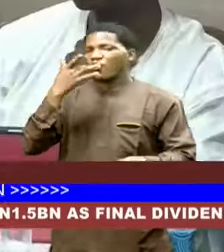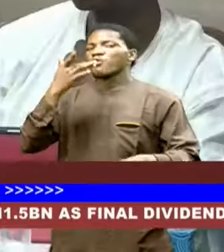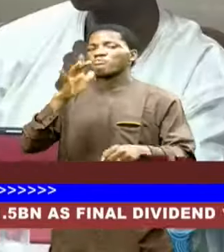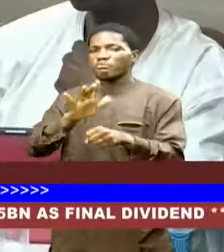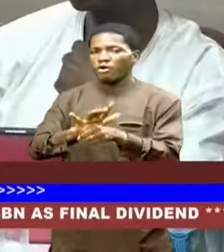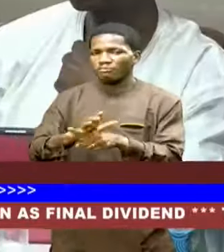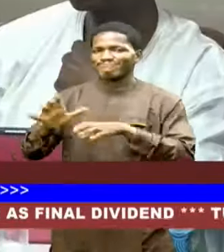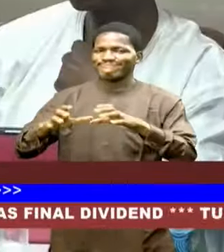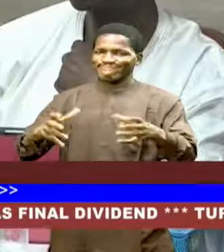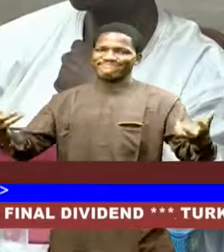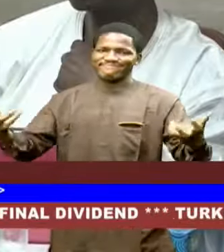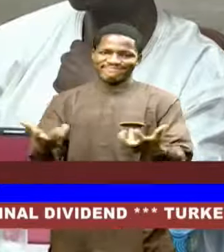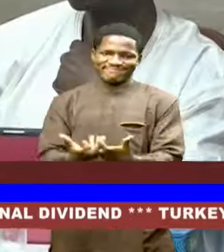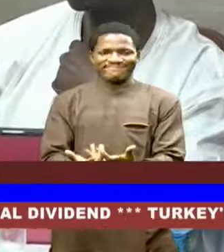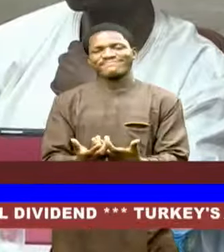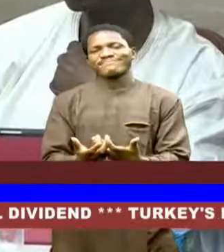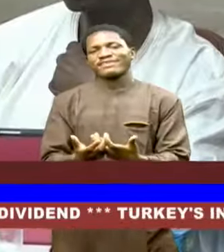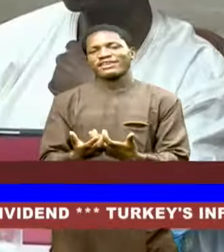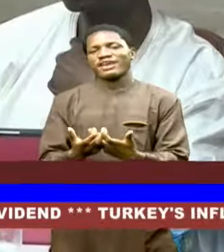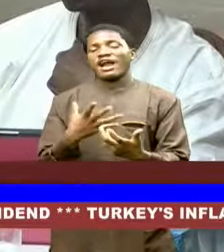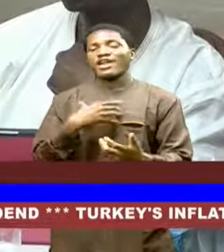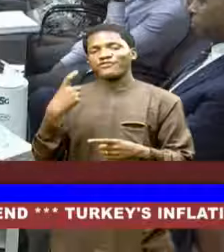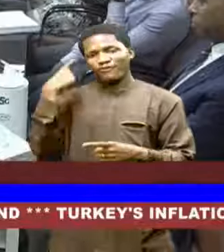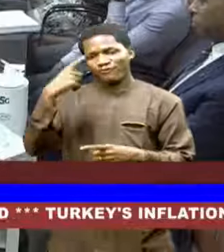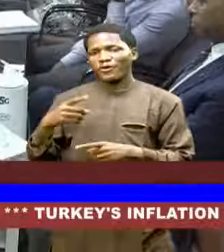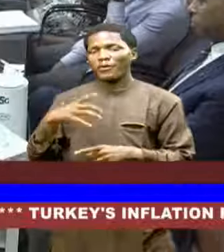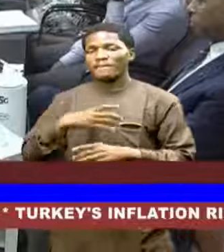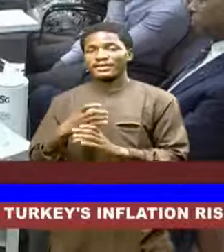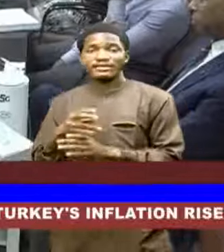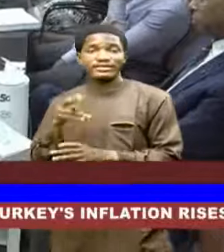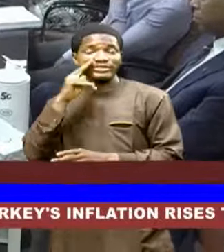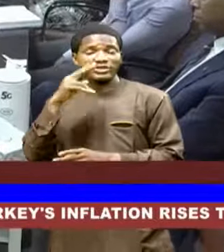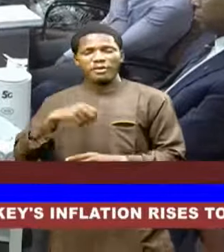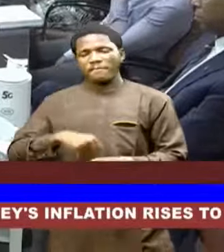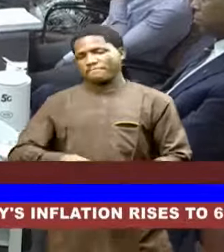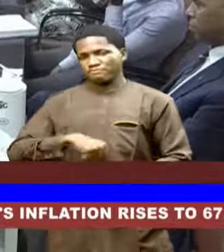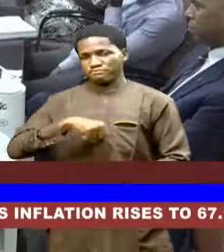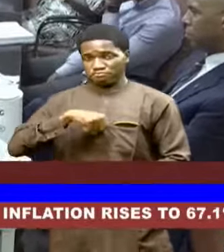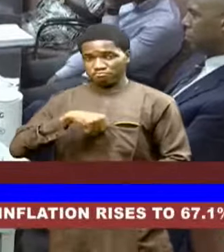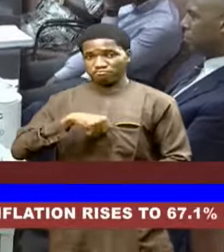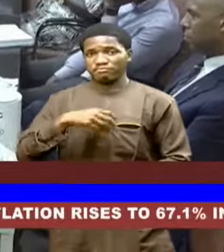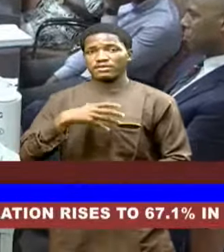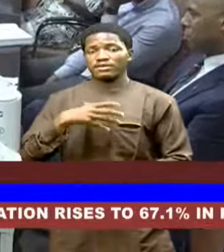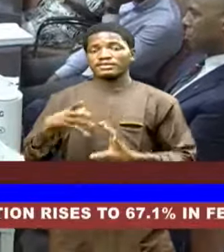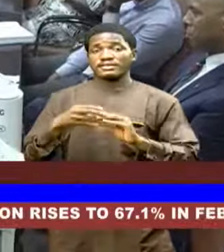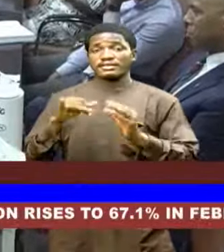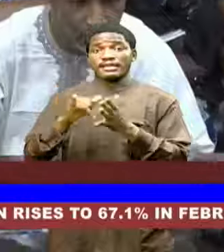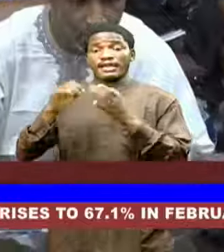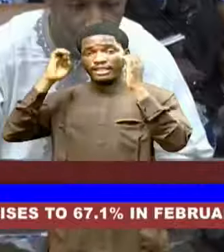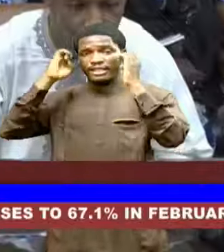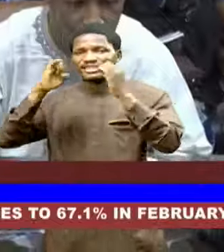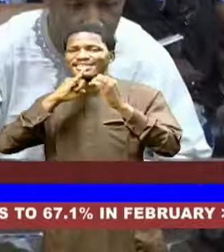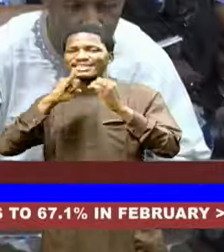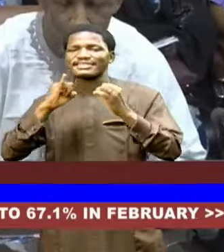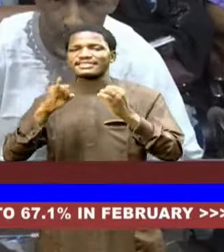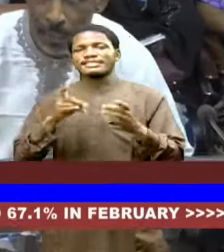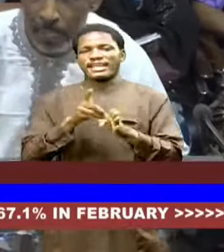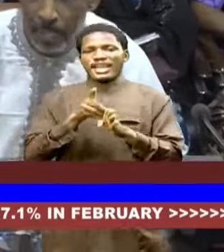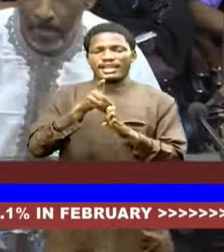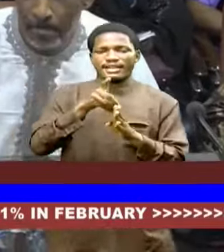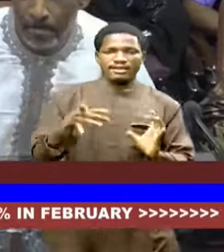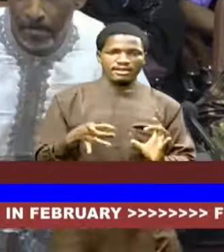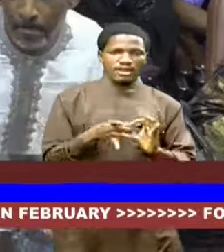to visit Nigeria, and for doing the country proud. He stressed that education is directly linked with knowledge, and without it, skills